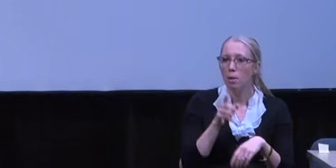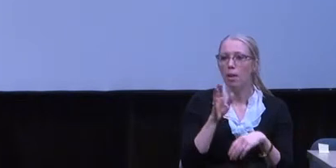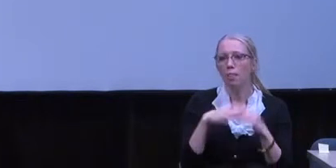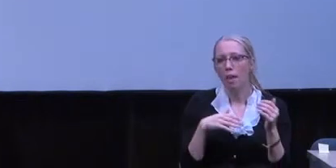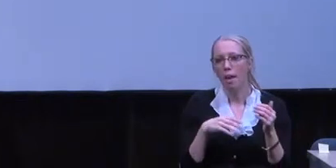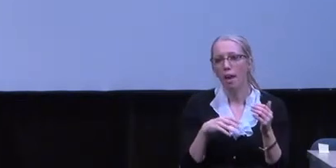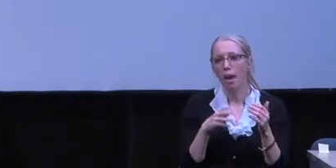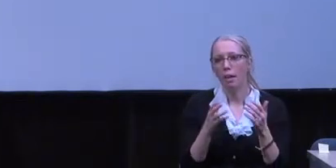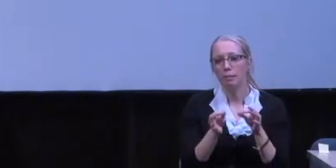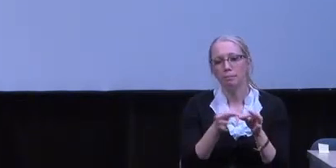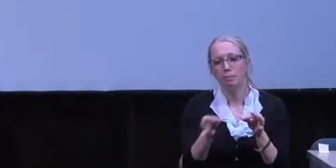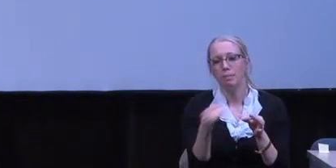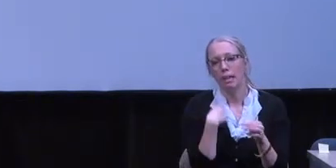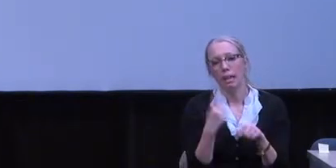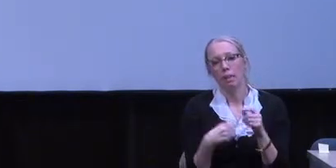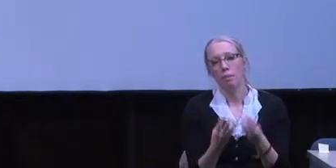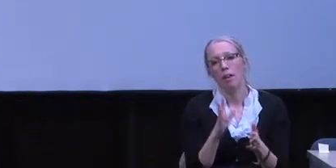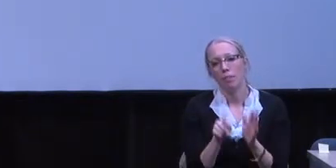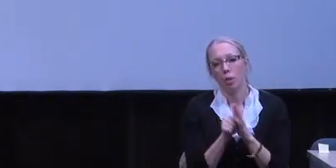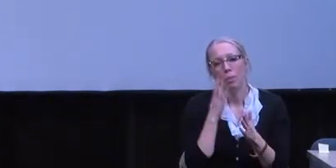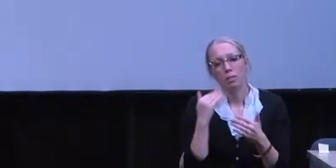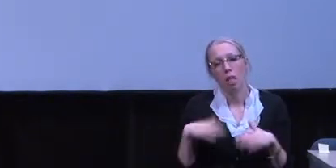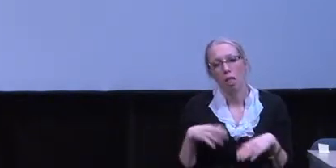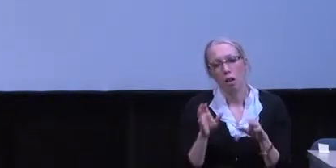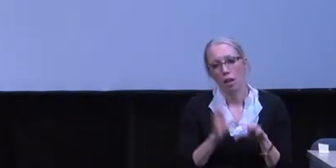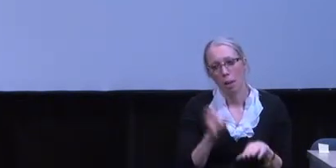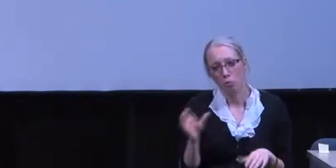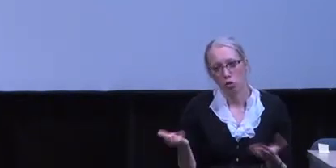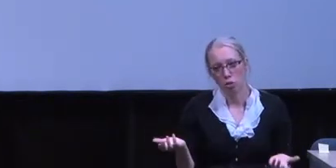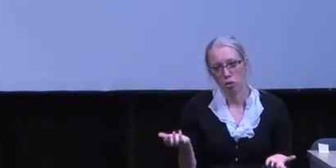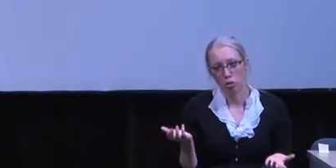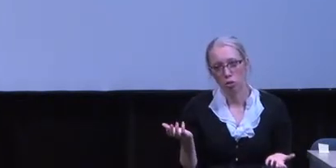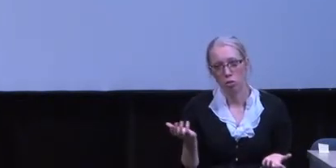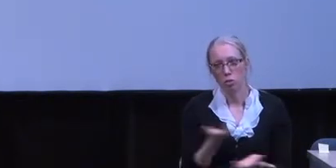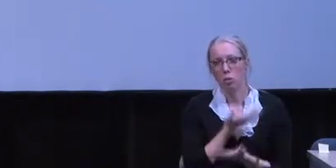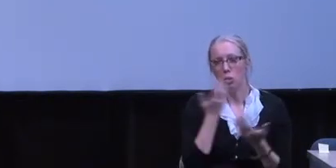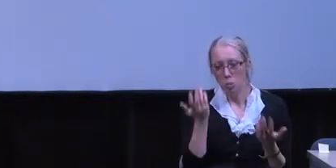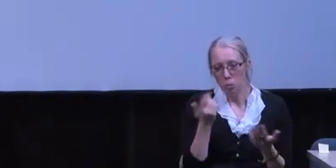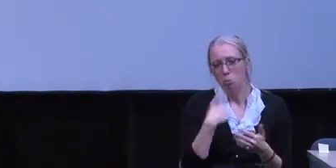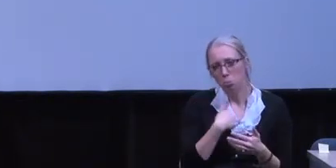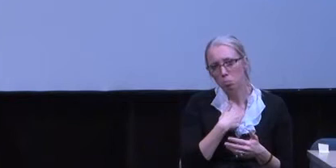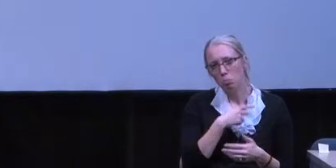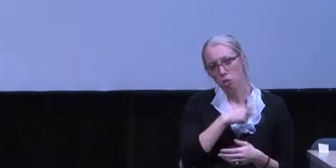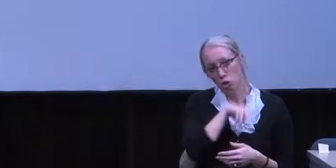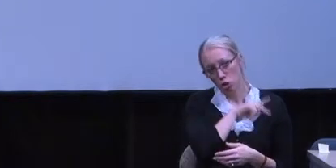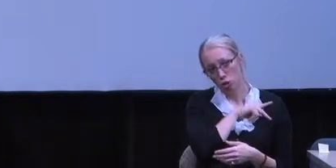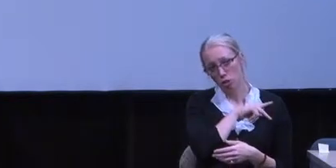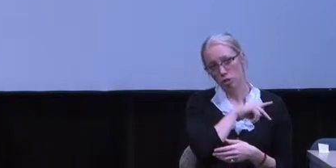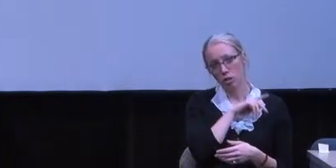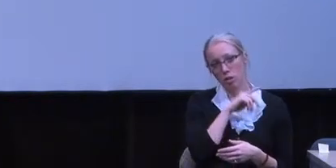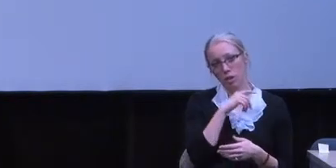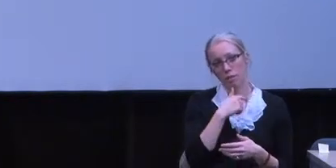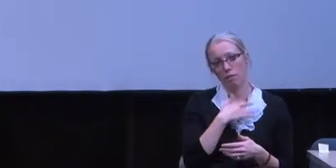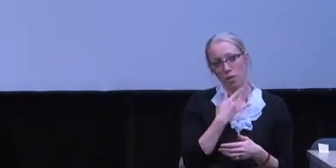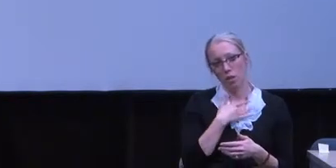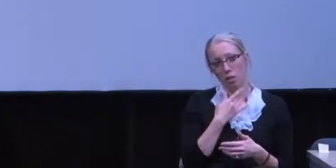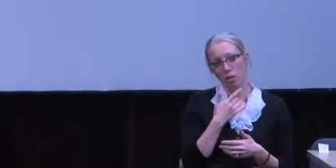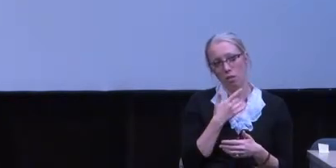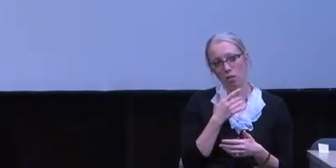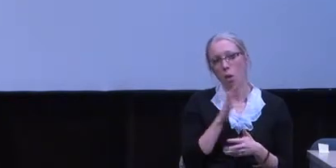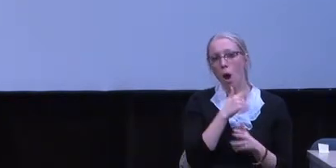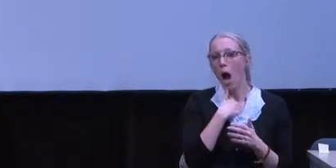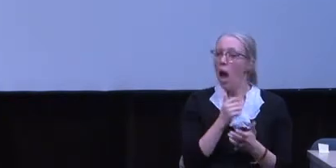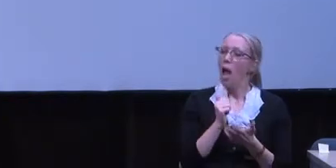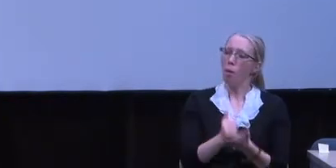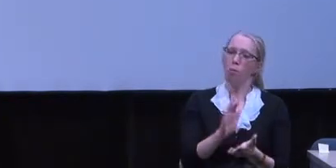time of not having a video that's closed captioned? I personally help all of the faculty